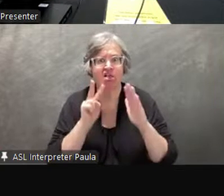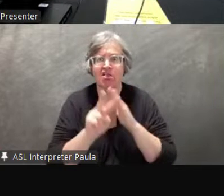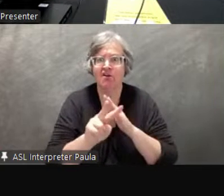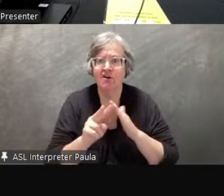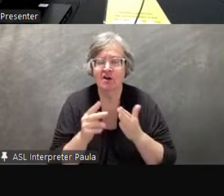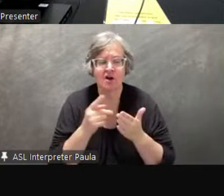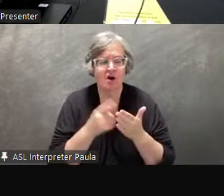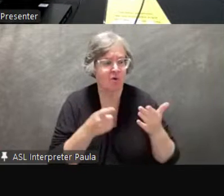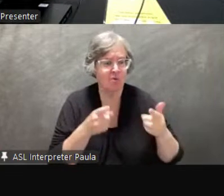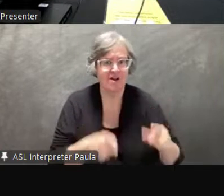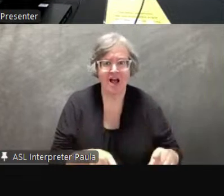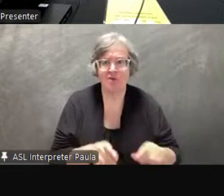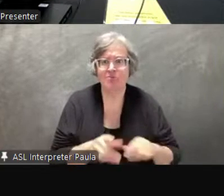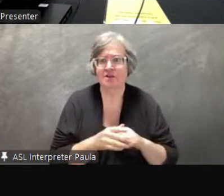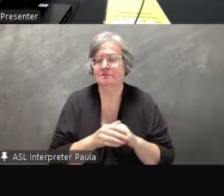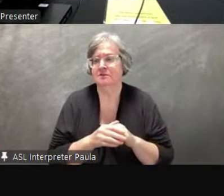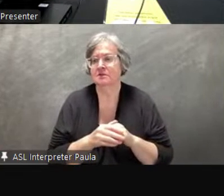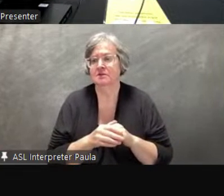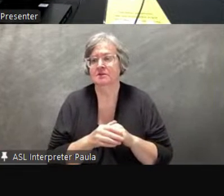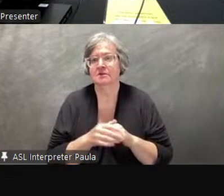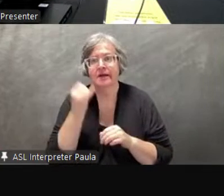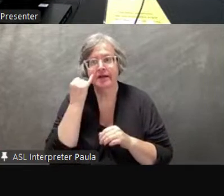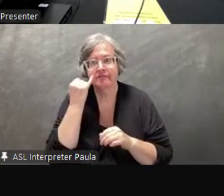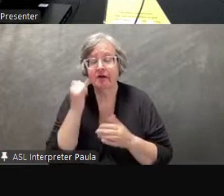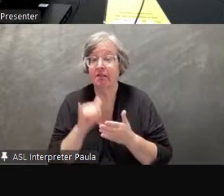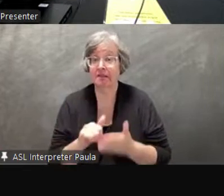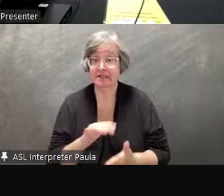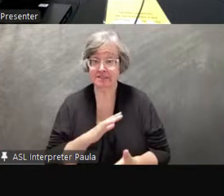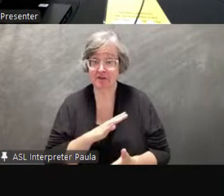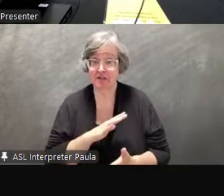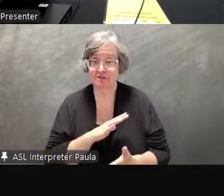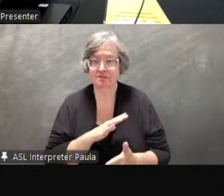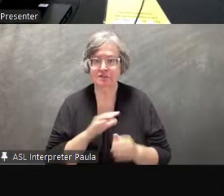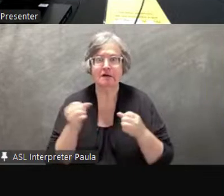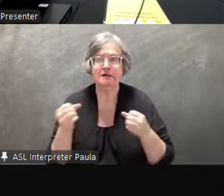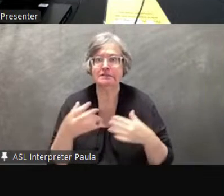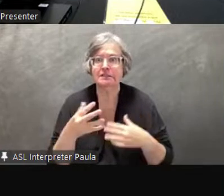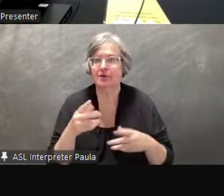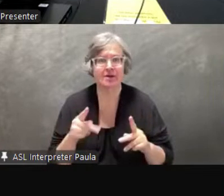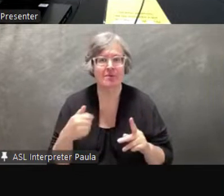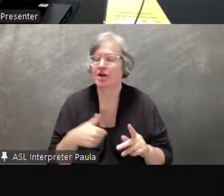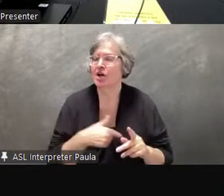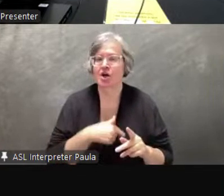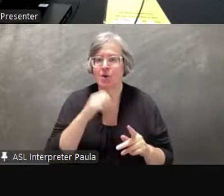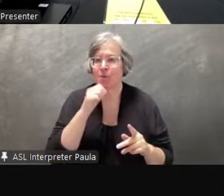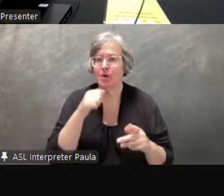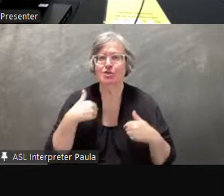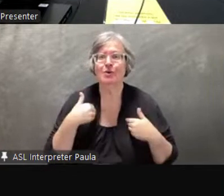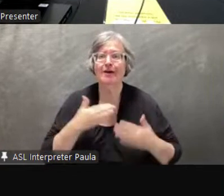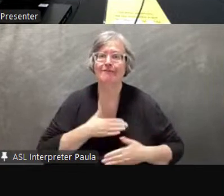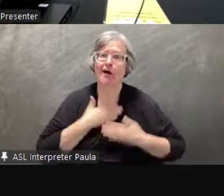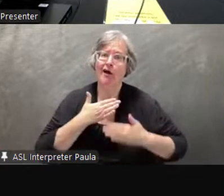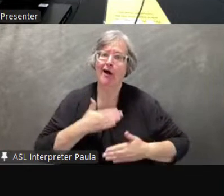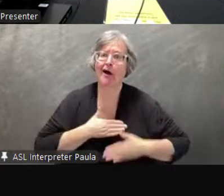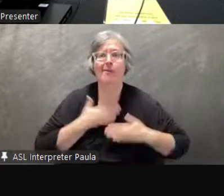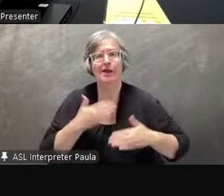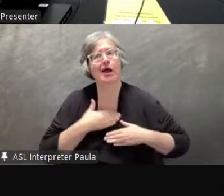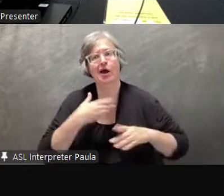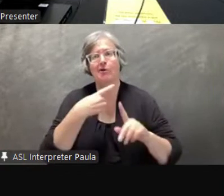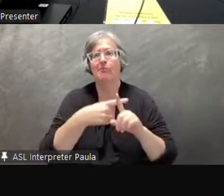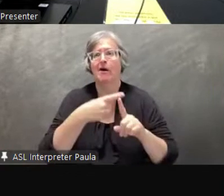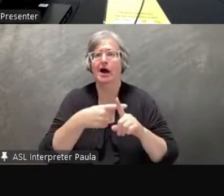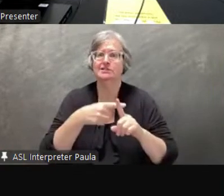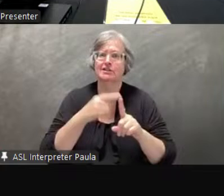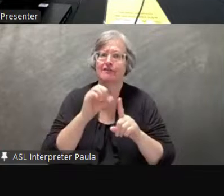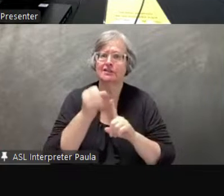and what would happen if, right? And that's fine to scare people, but we don't have the joyous scenario, right? And the joyous scenario